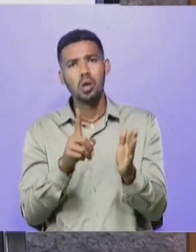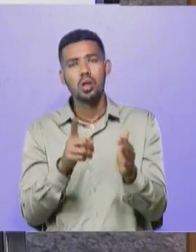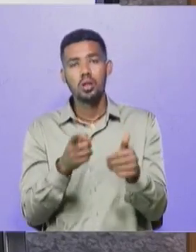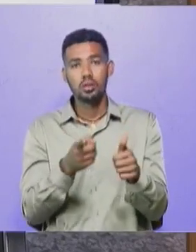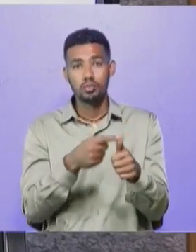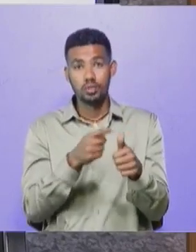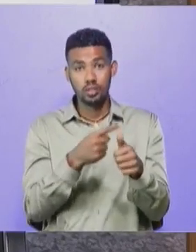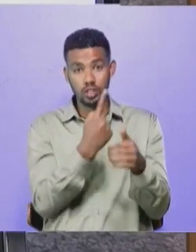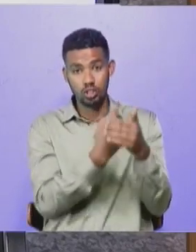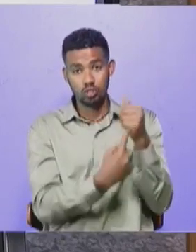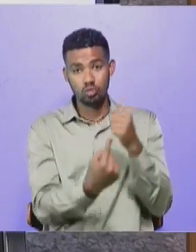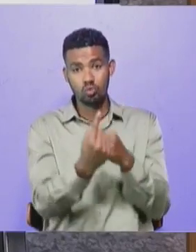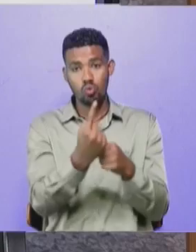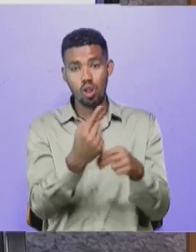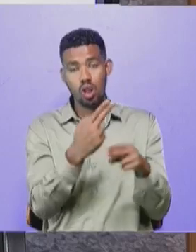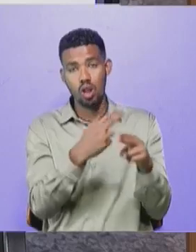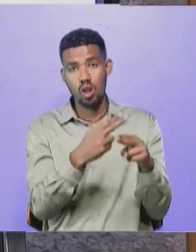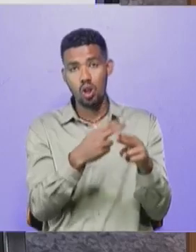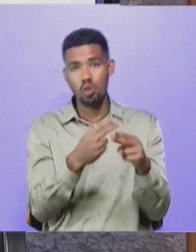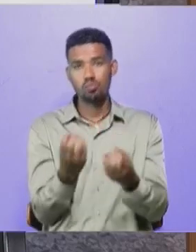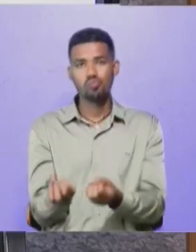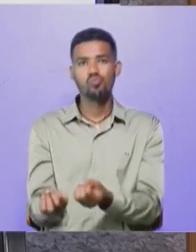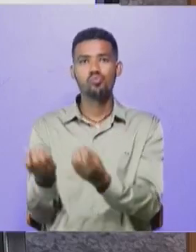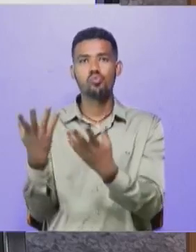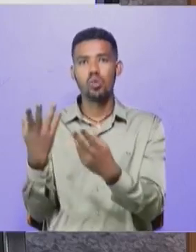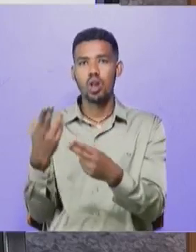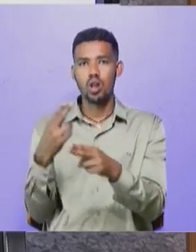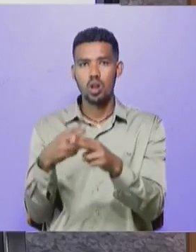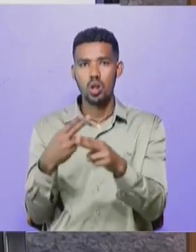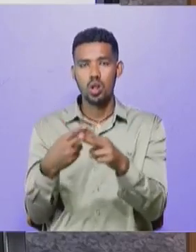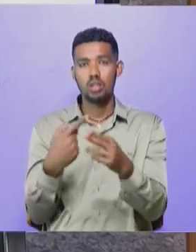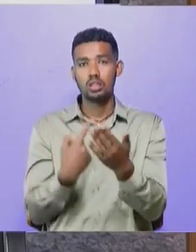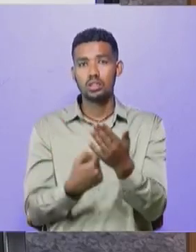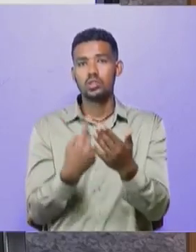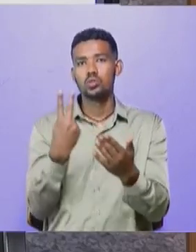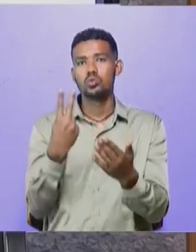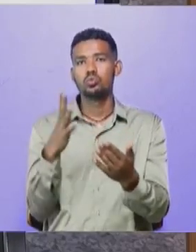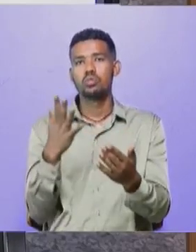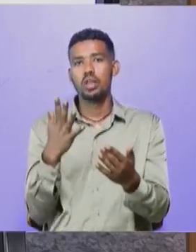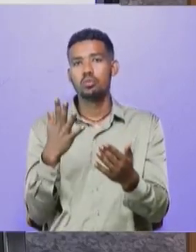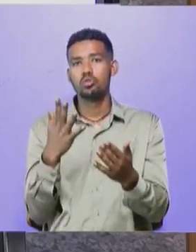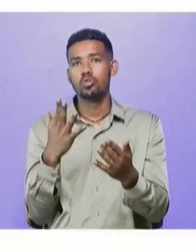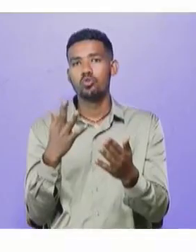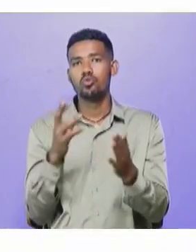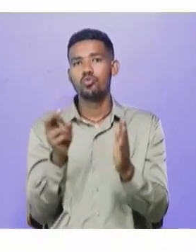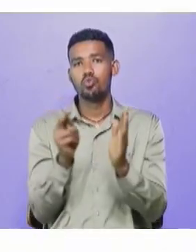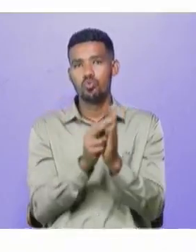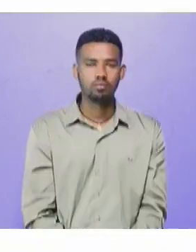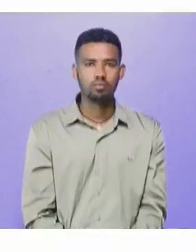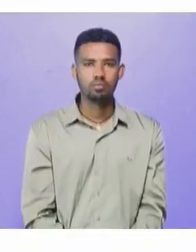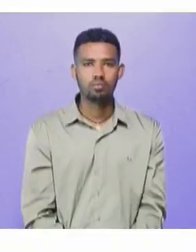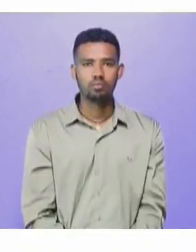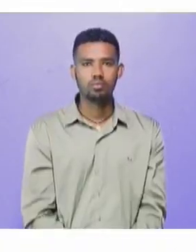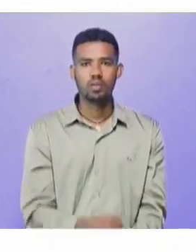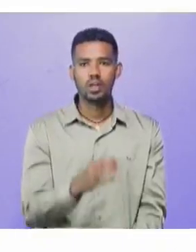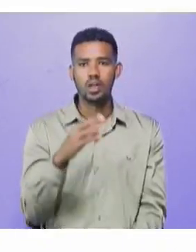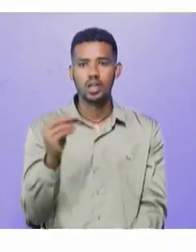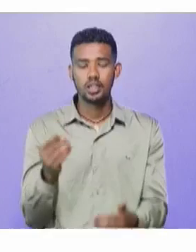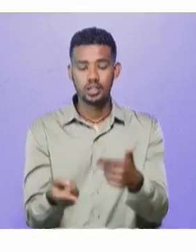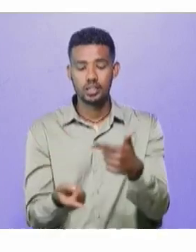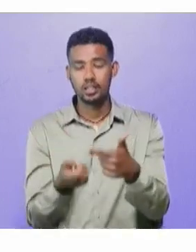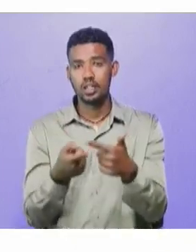plural. There are 2 types of rules. The first one, regular, and the second